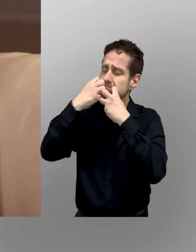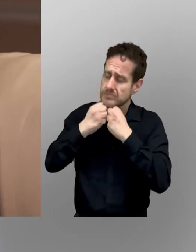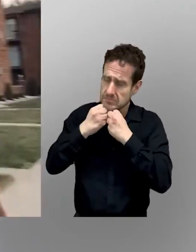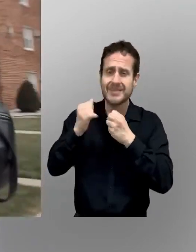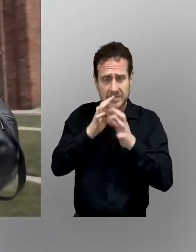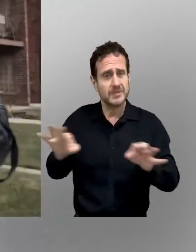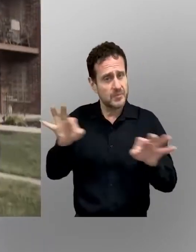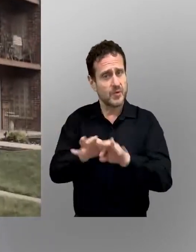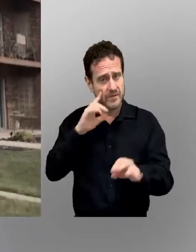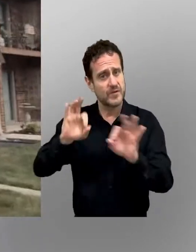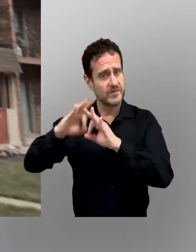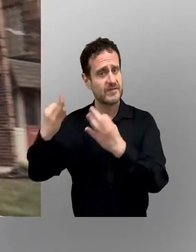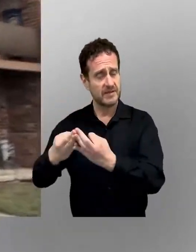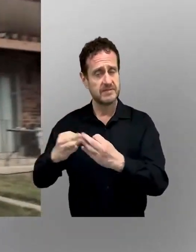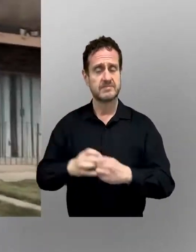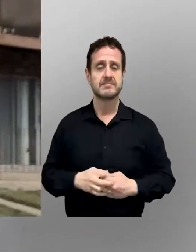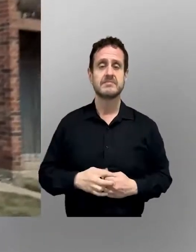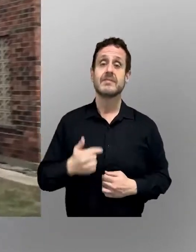more sacred.